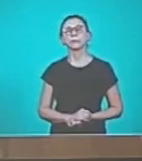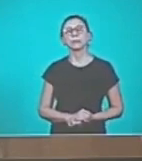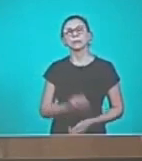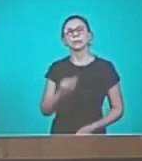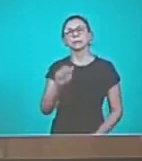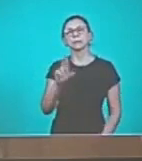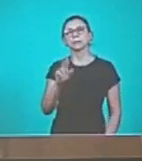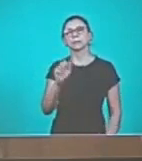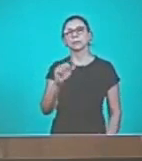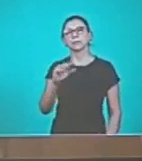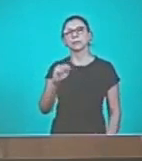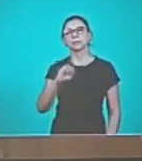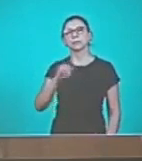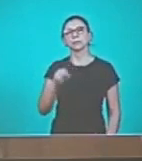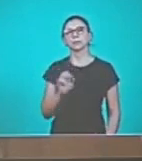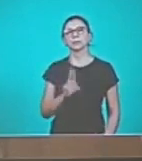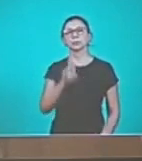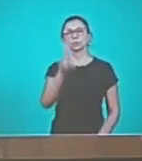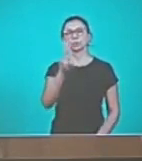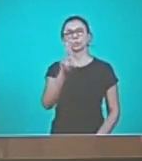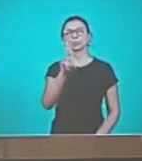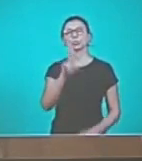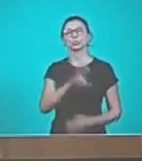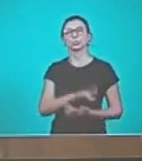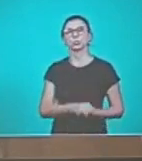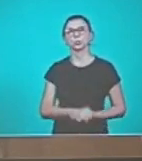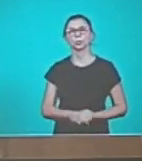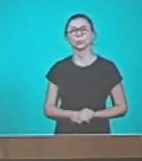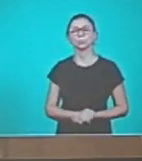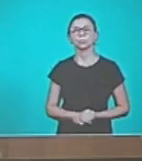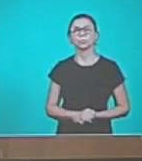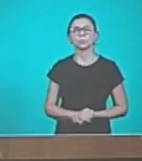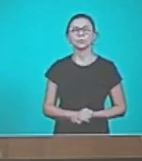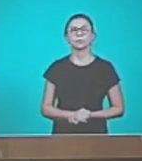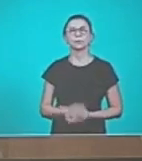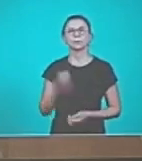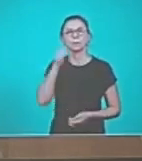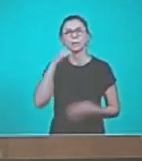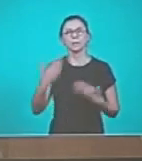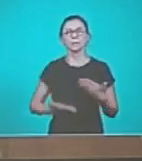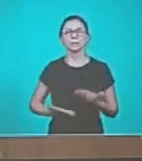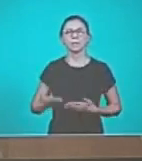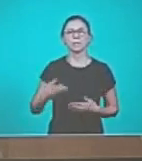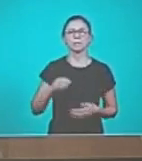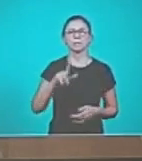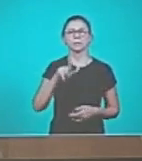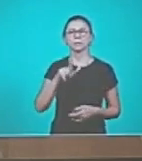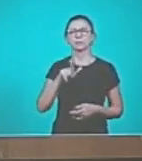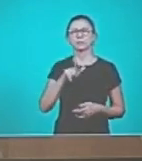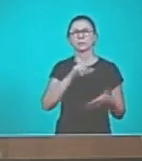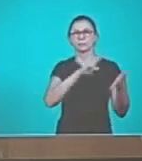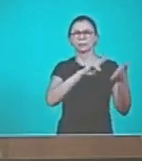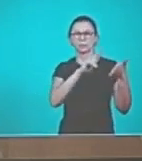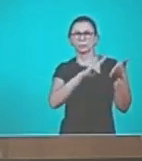church Atalaya. He works with the women there, Pastor Luis Carlos, Deacon